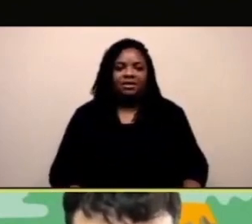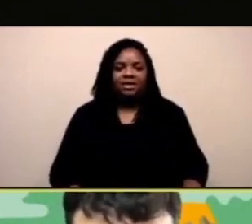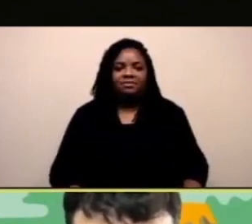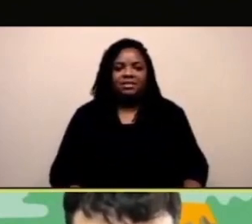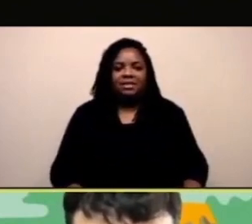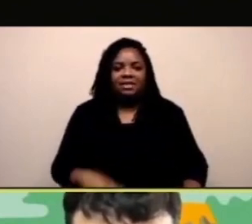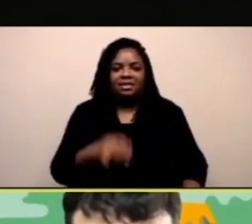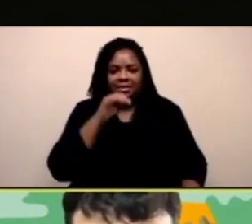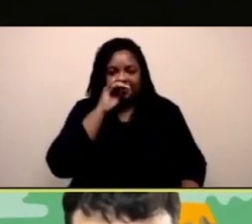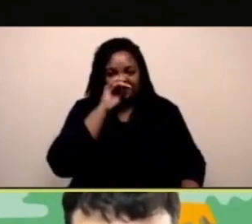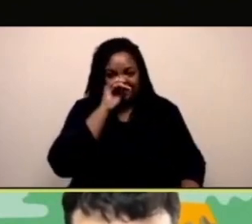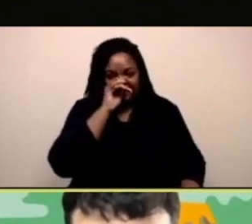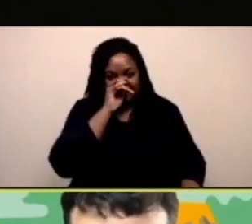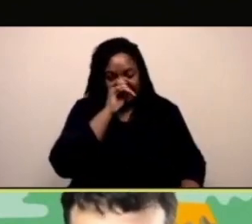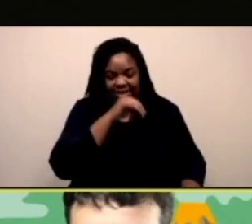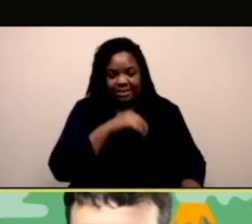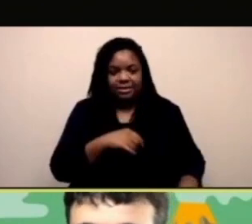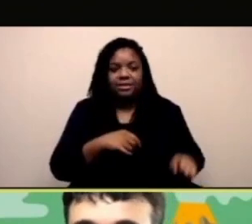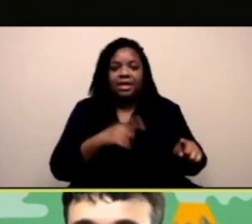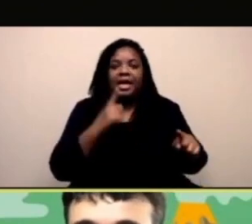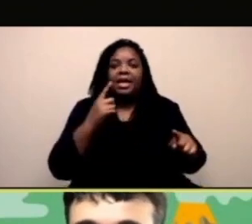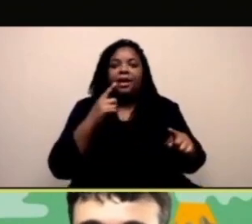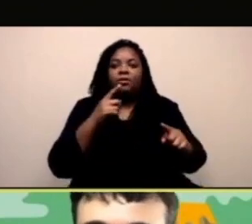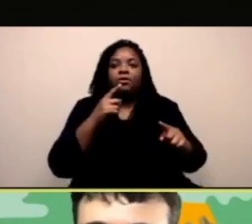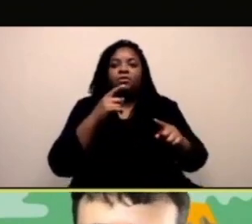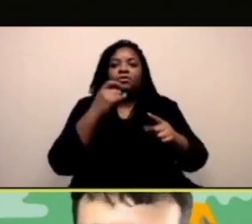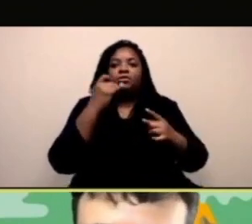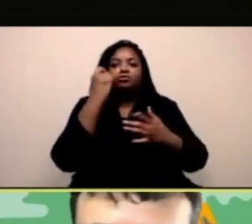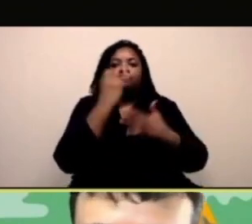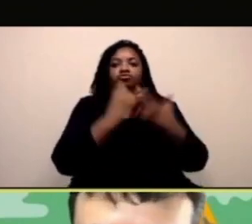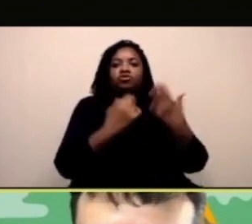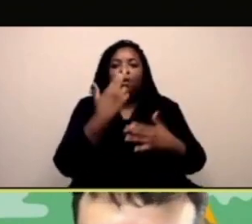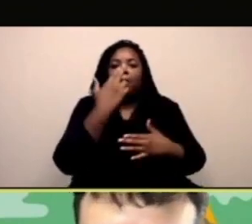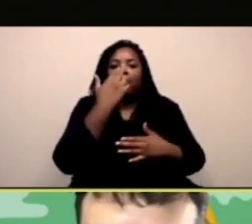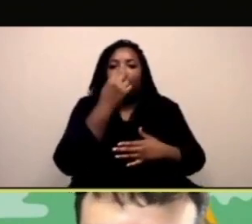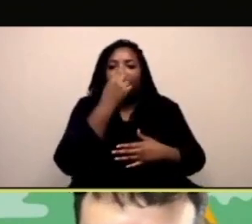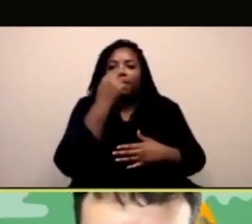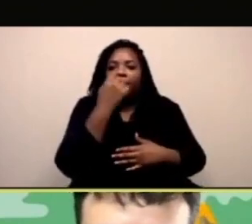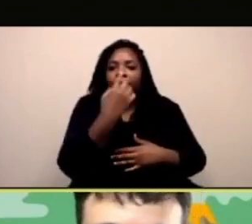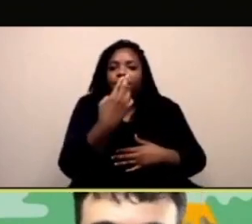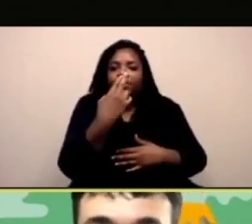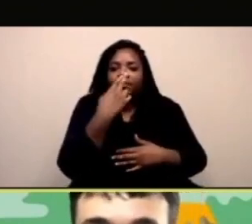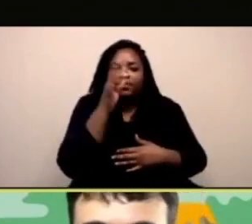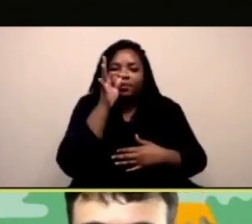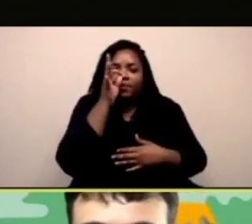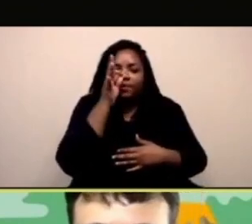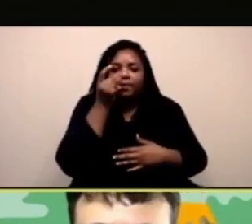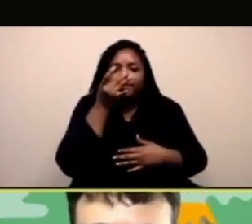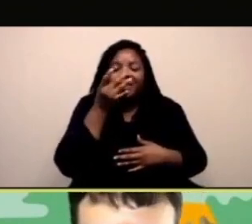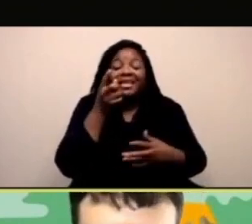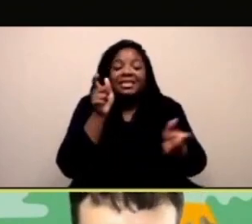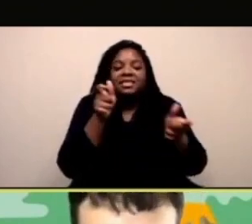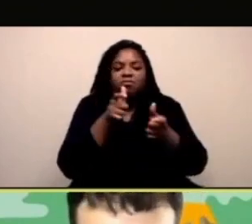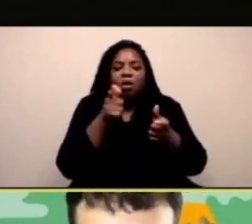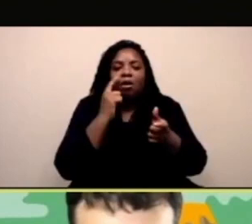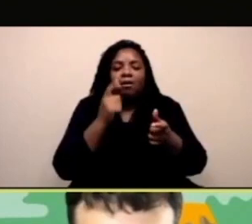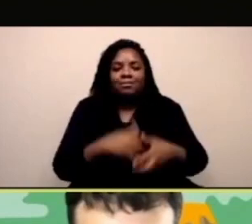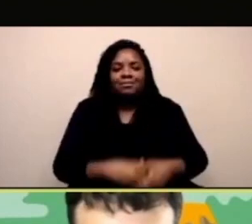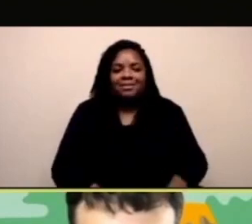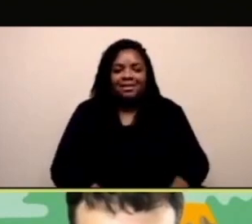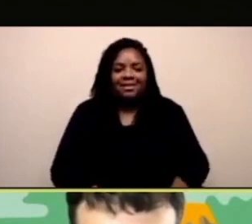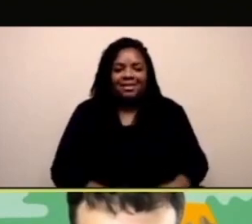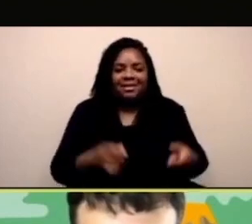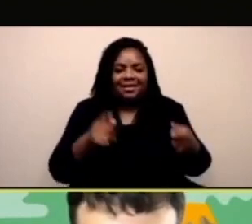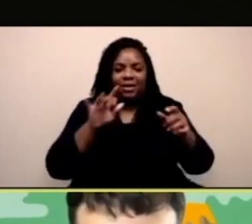and draw a little cat nose. Now, I don't know if you can see that. It is on my nose. It's a little small. So I'm just